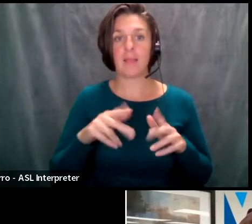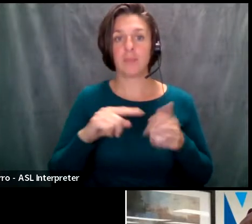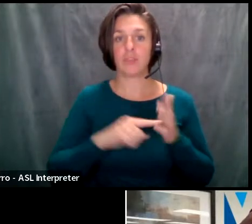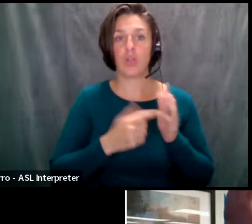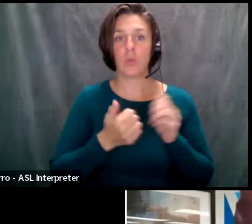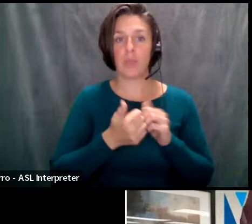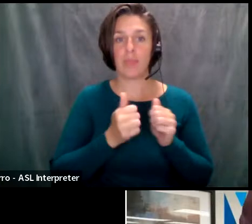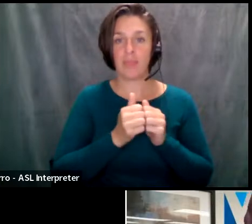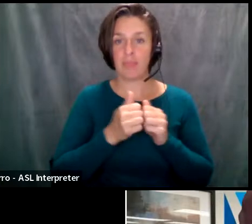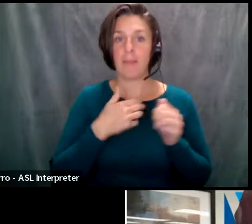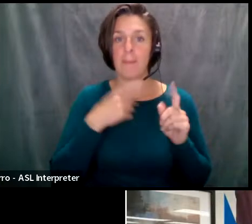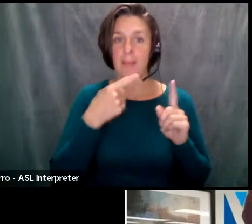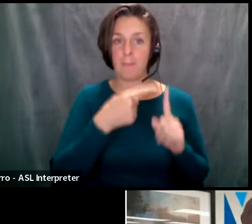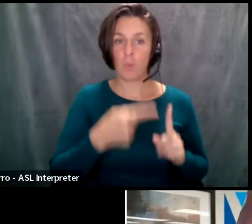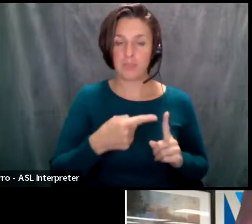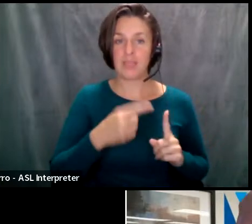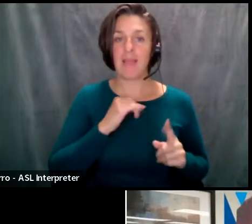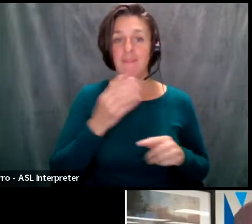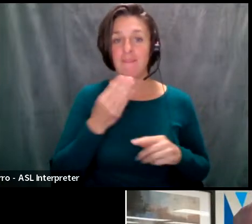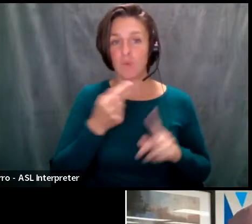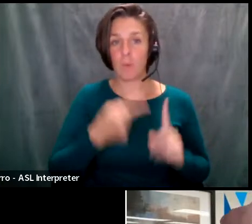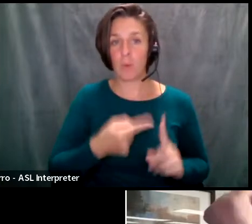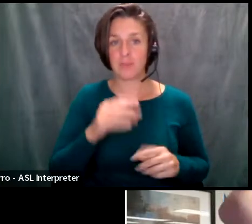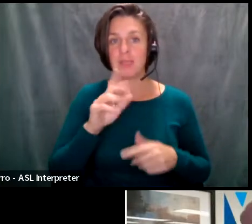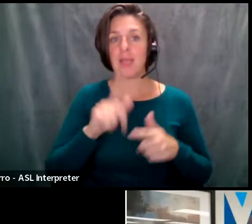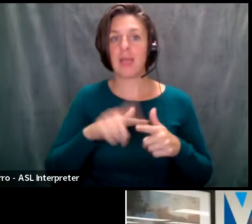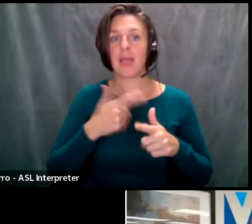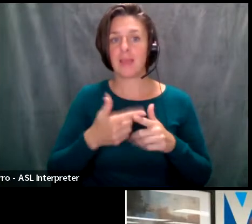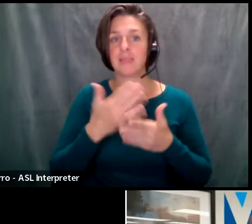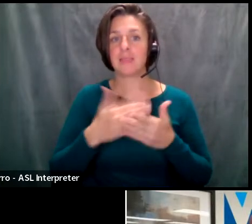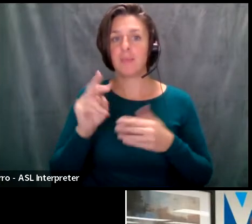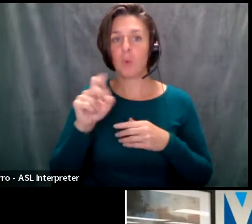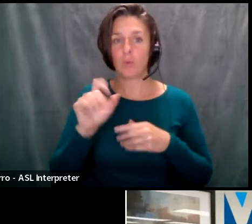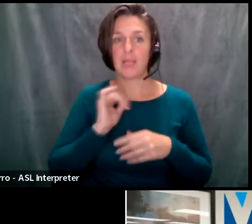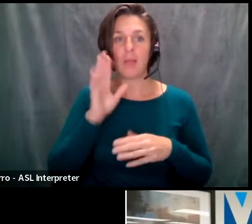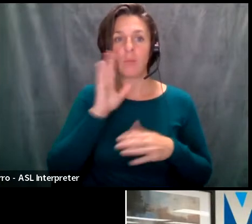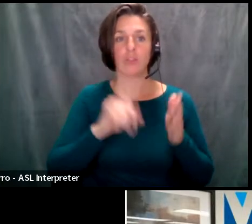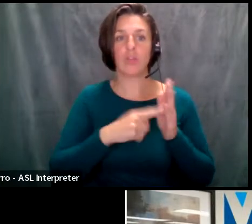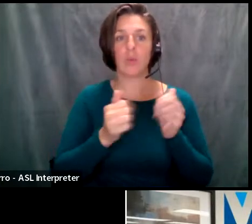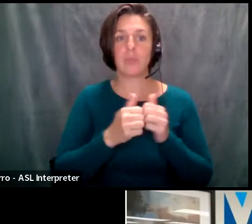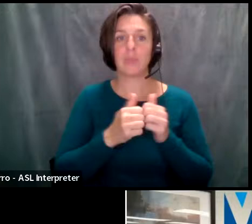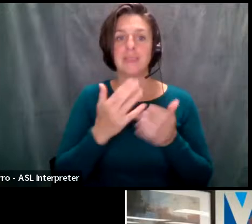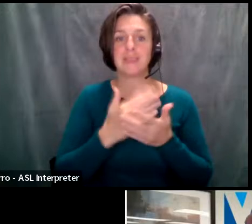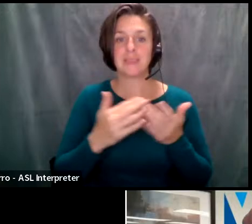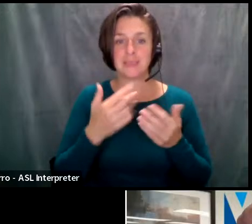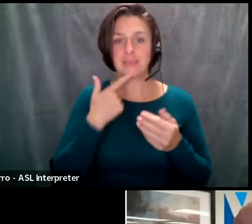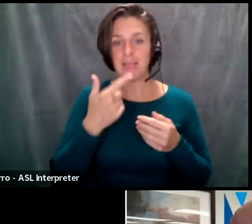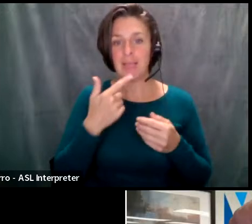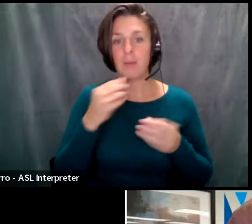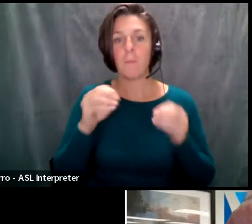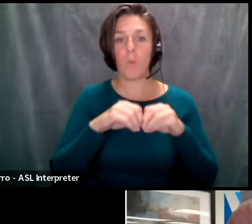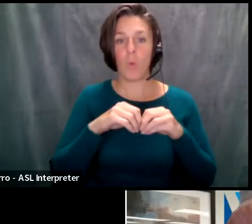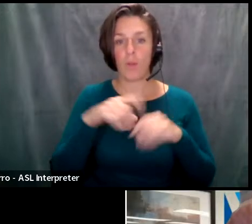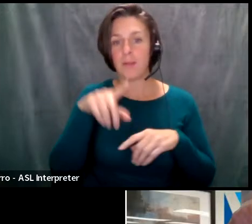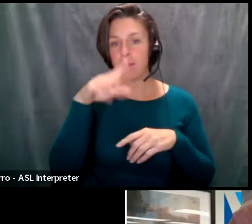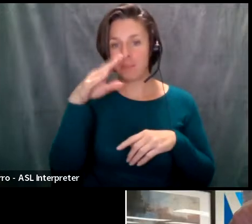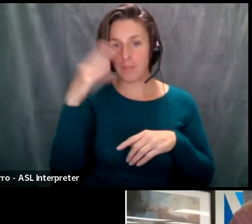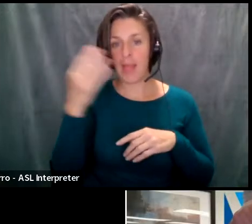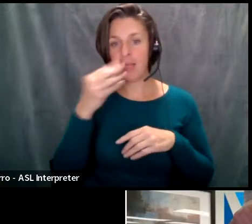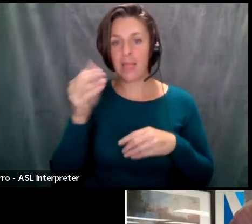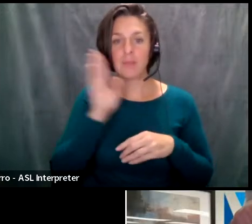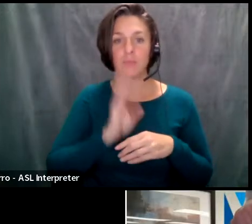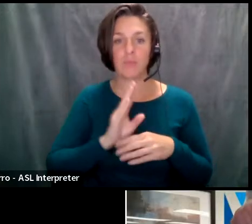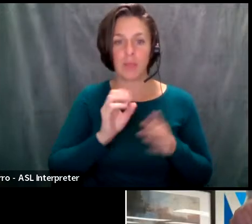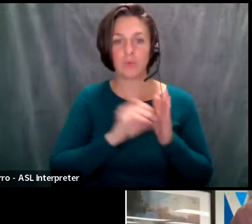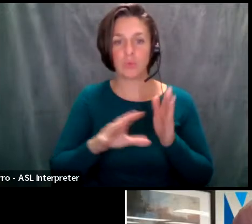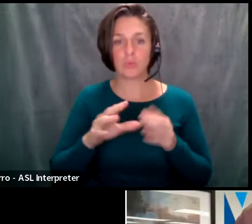couple points and then some notes. So I will start with saying that more Black and Brown students are suspended now more than